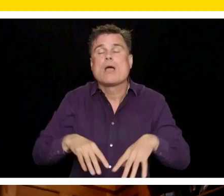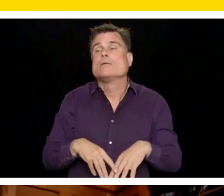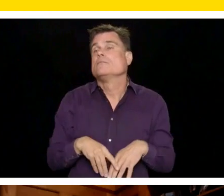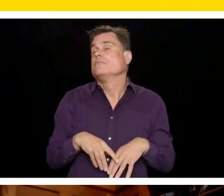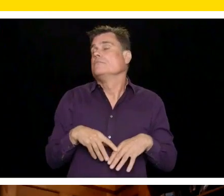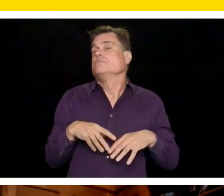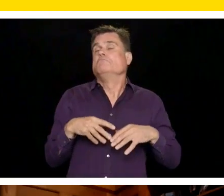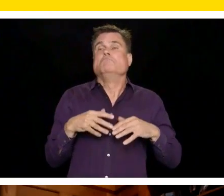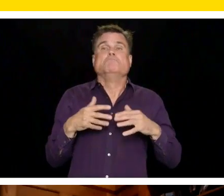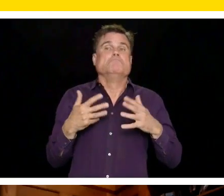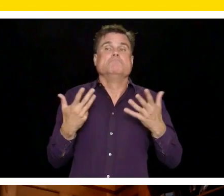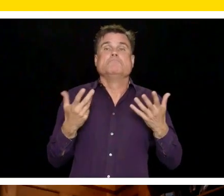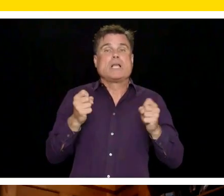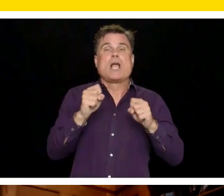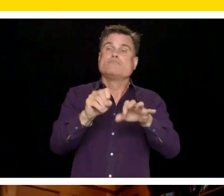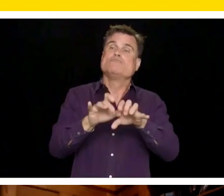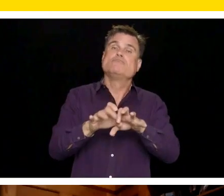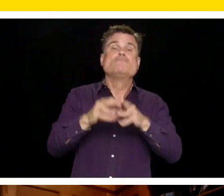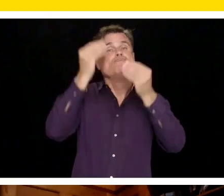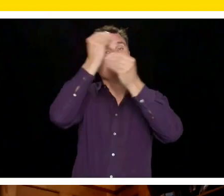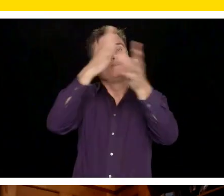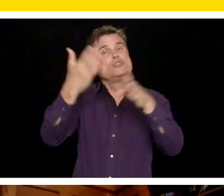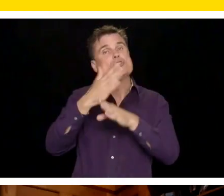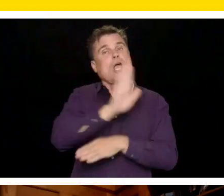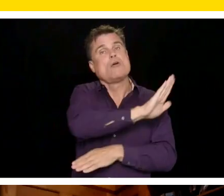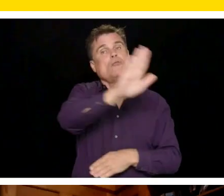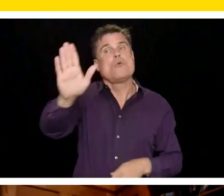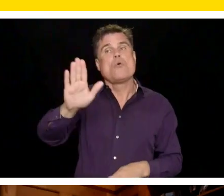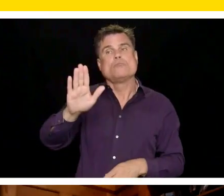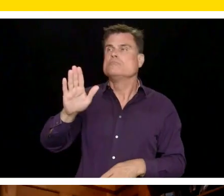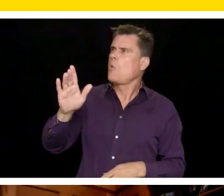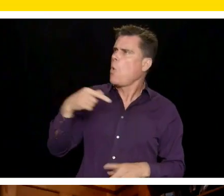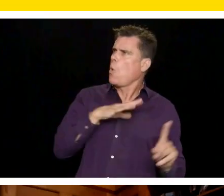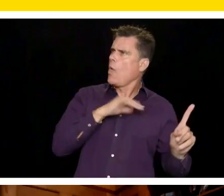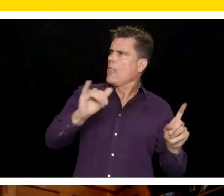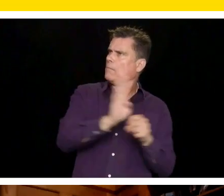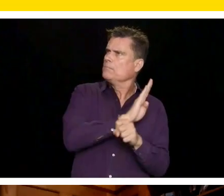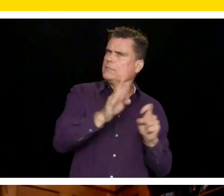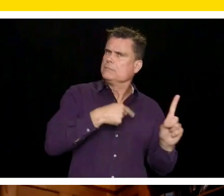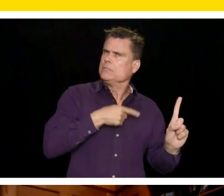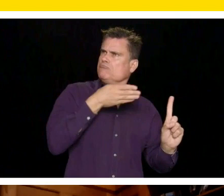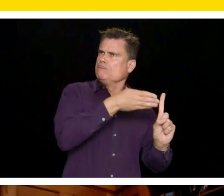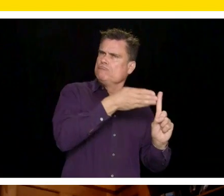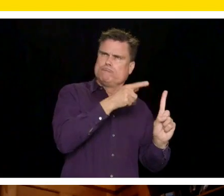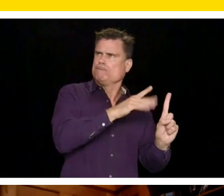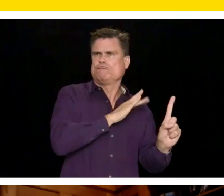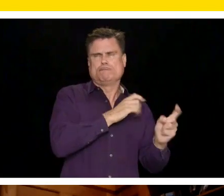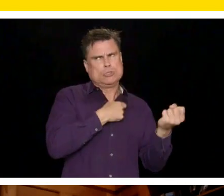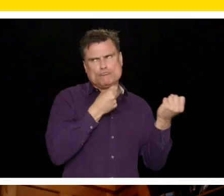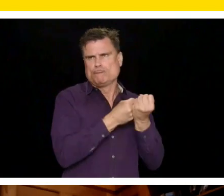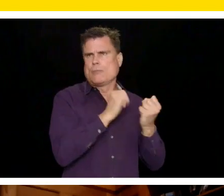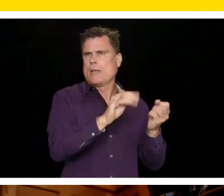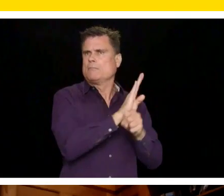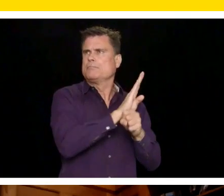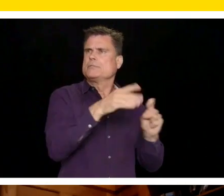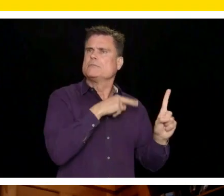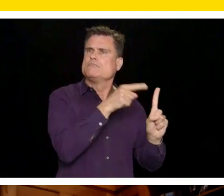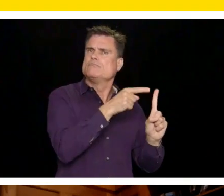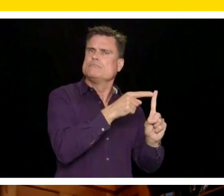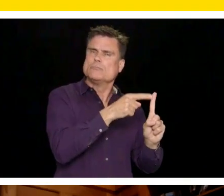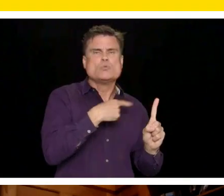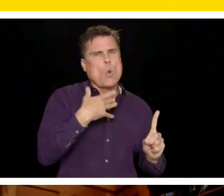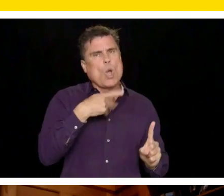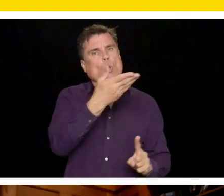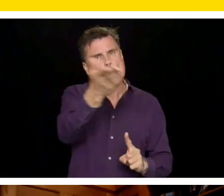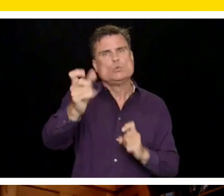amplified. Take store credits instead of refunds. That can help those businesses to navigate through this challenging